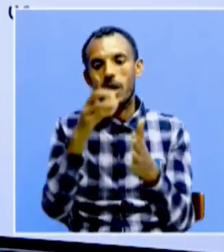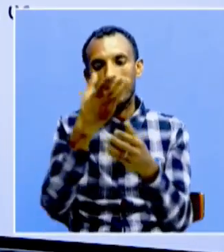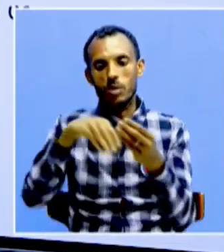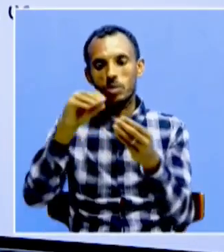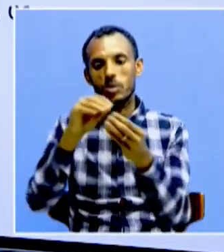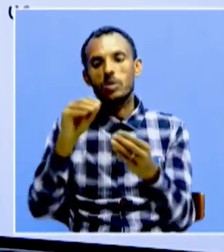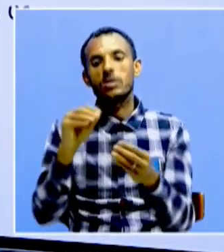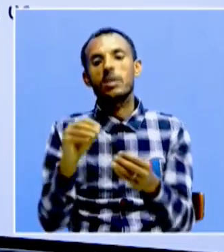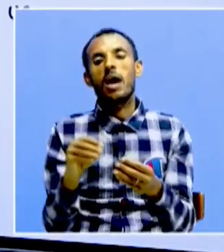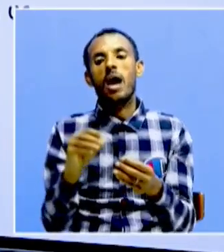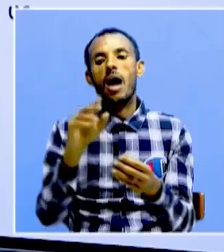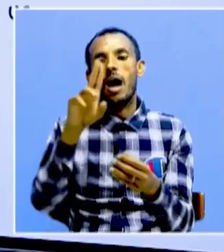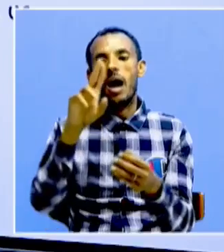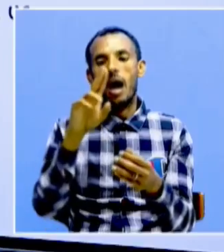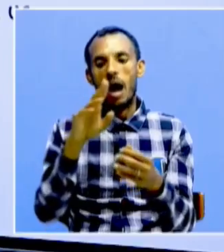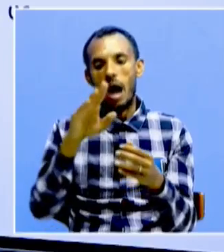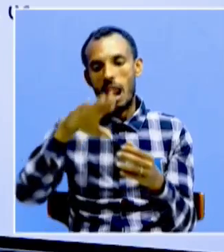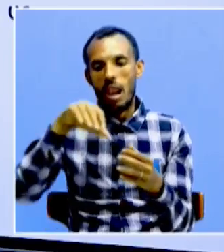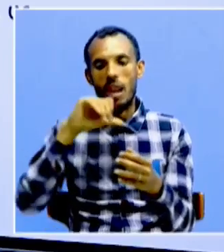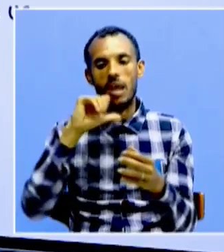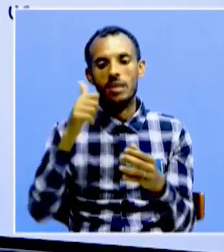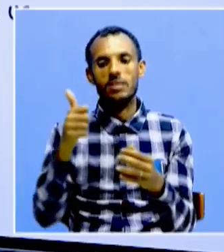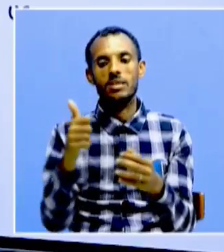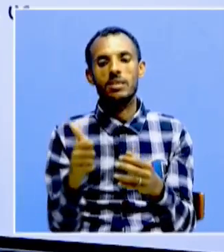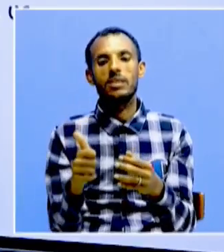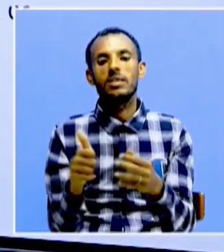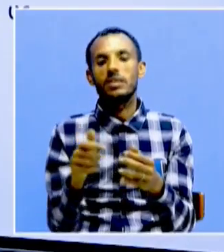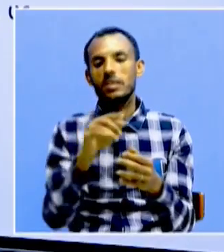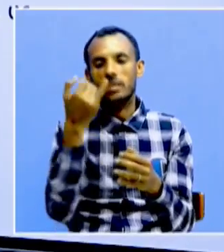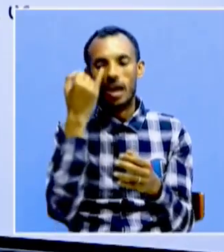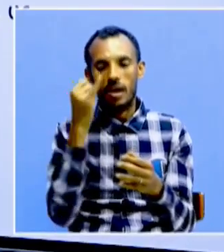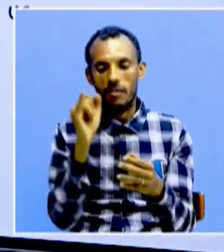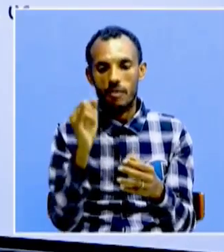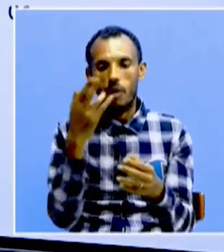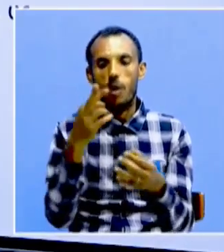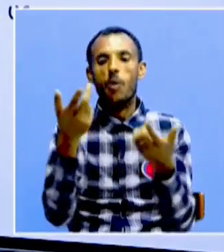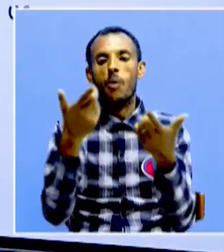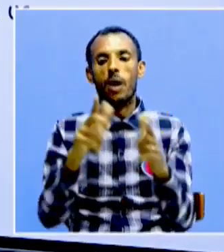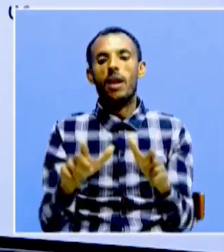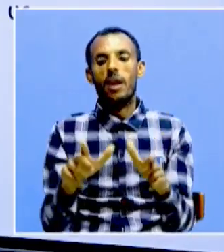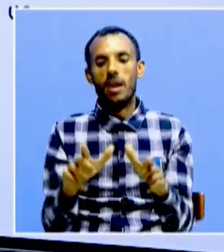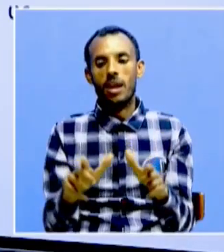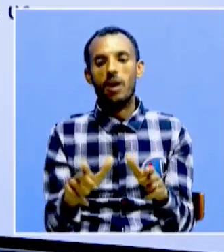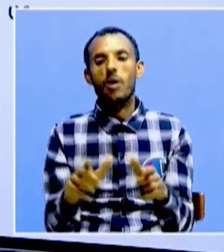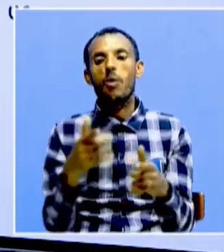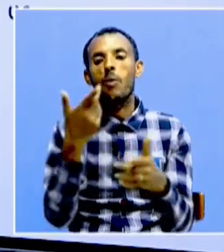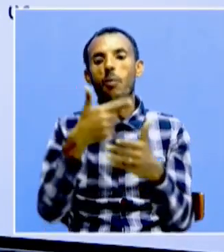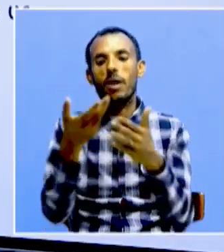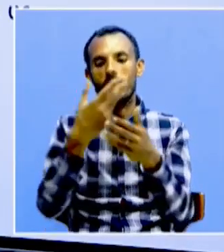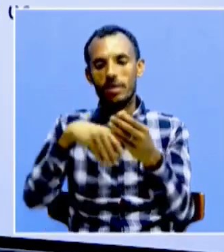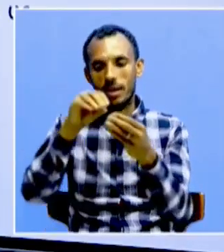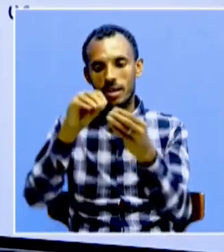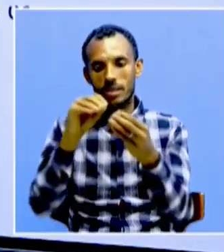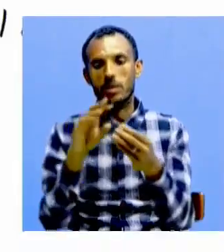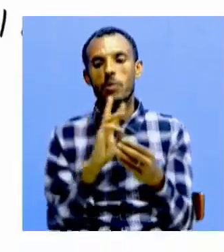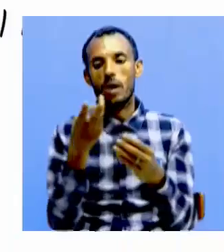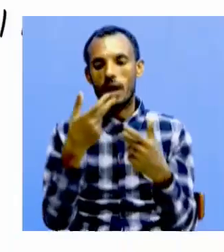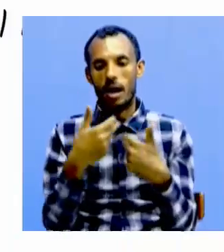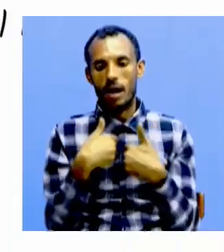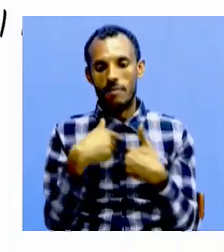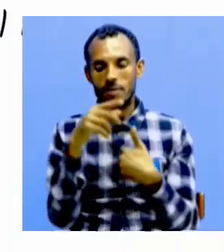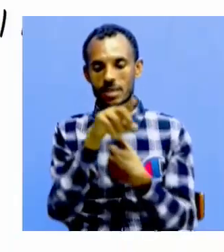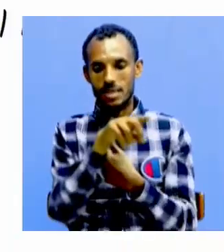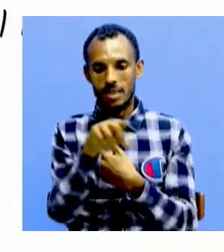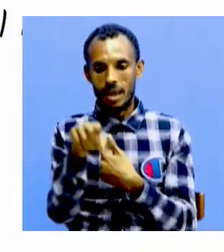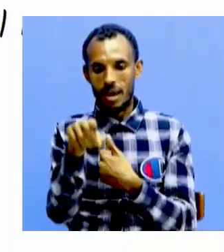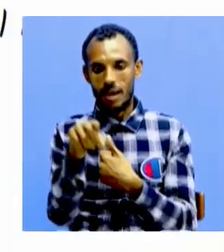say unless, but let us see with this. There is if or when, then what else do we have? Look, they